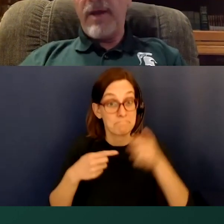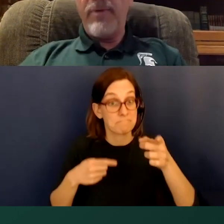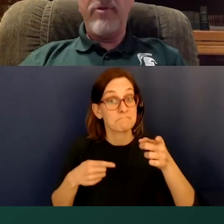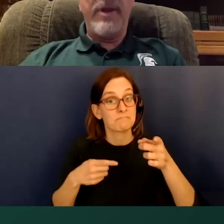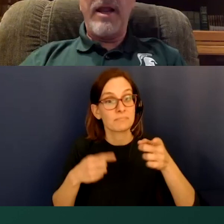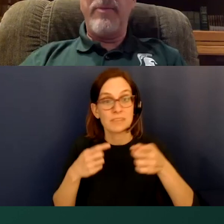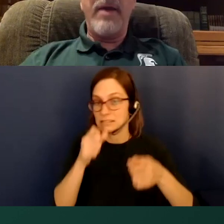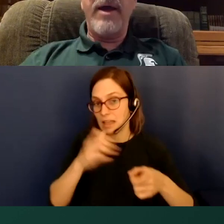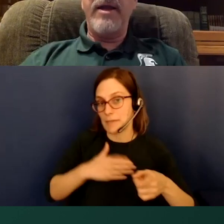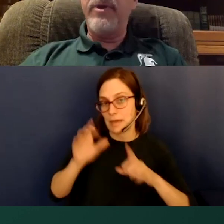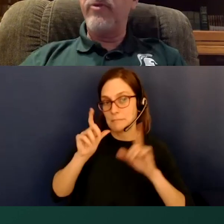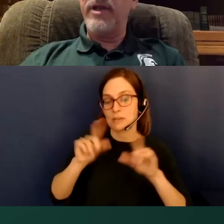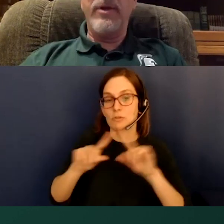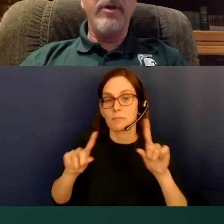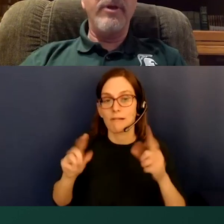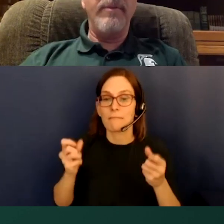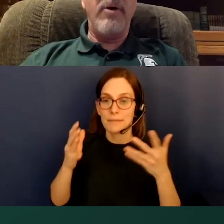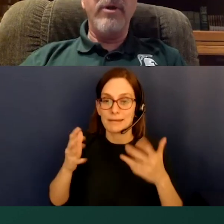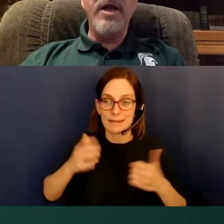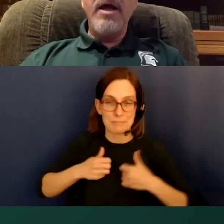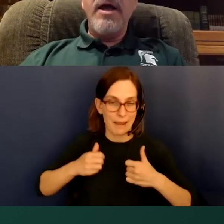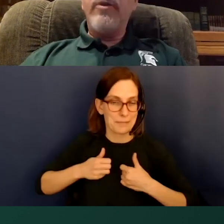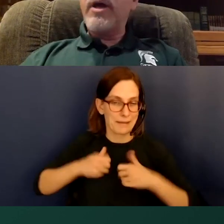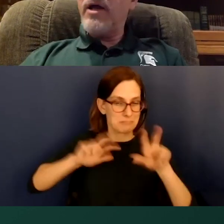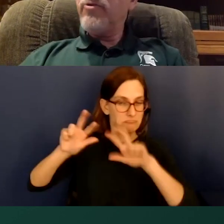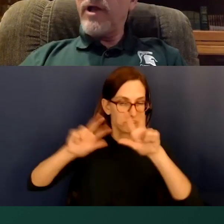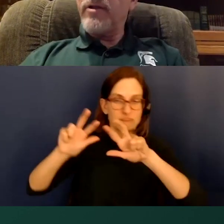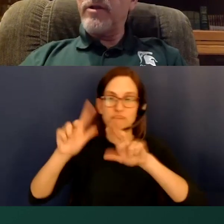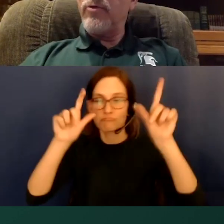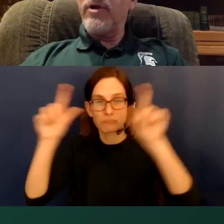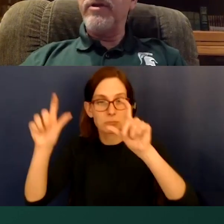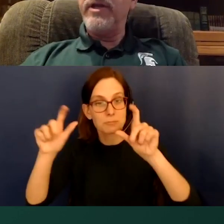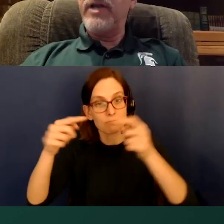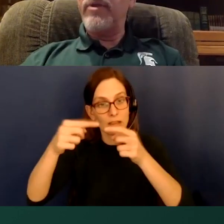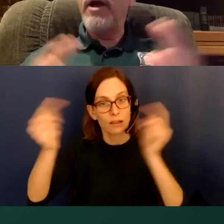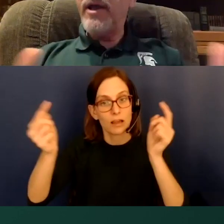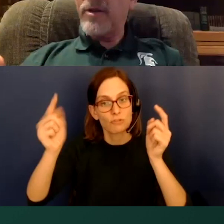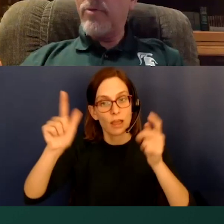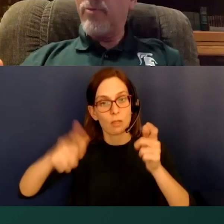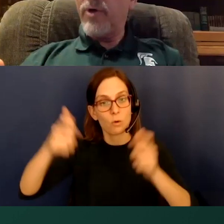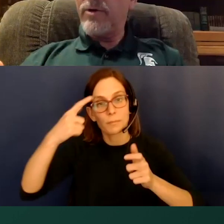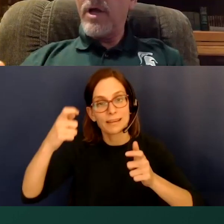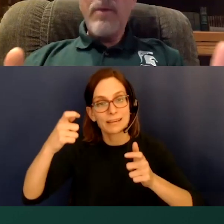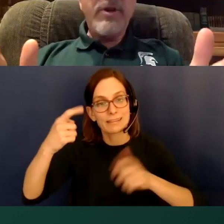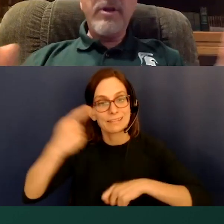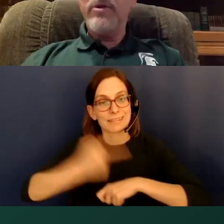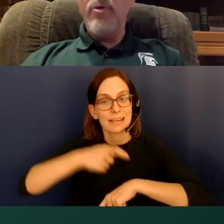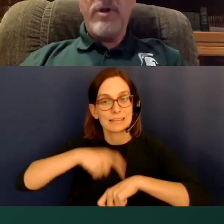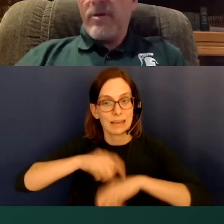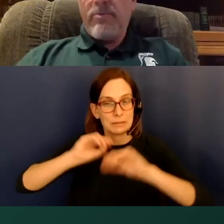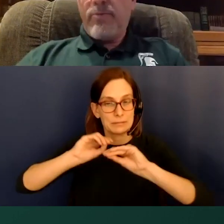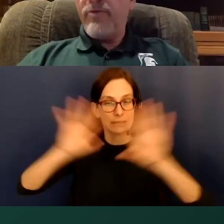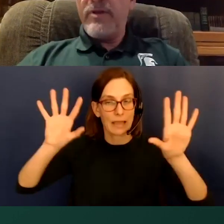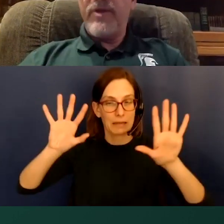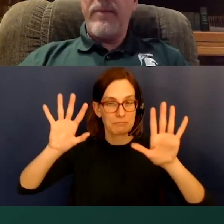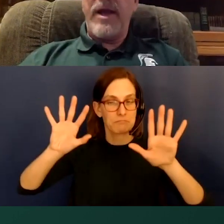one of my pictures, but a lot of backpacking pictures like this up in the mountains. The contrast is lower because the daytime sky is so much brighter, but still the moon